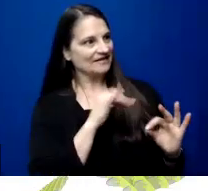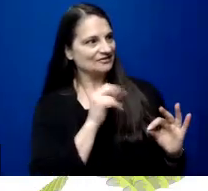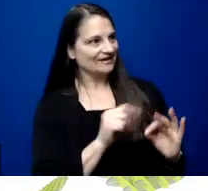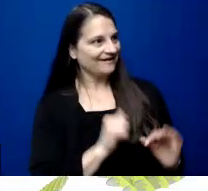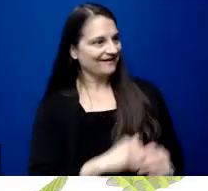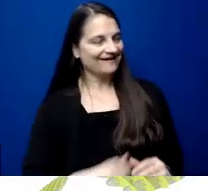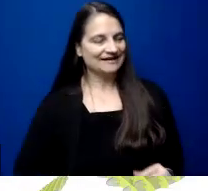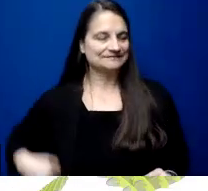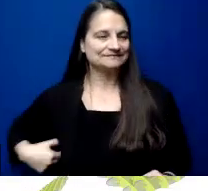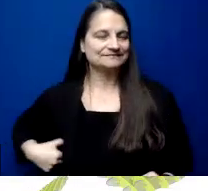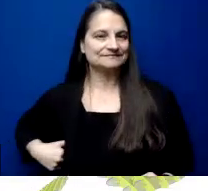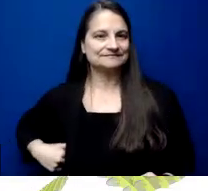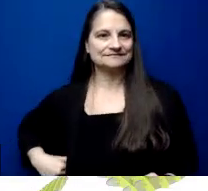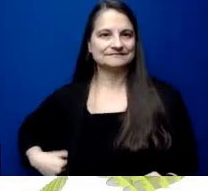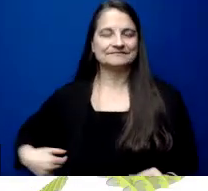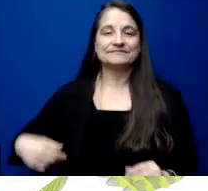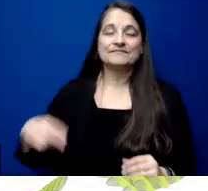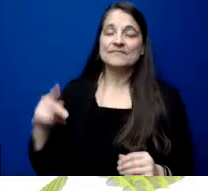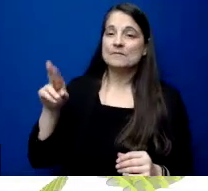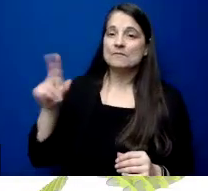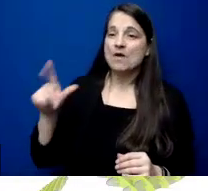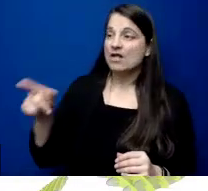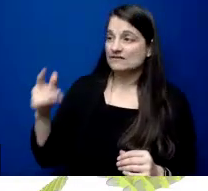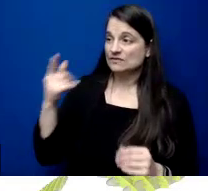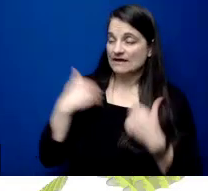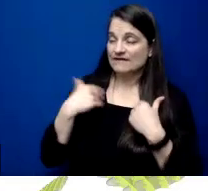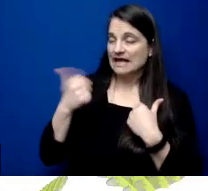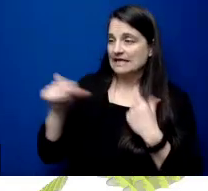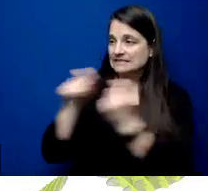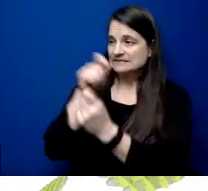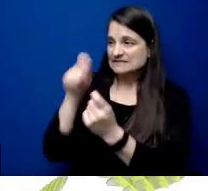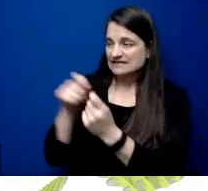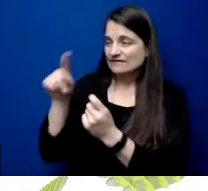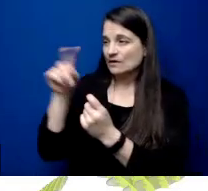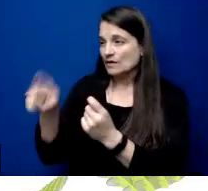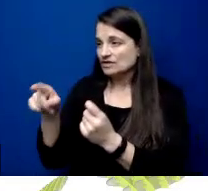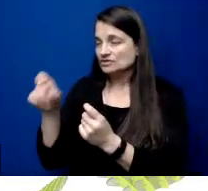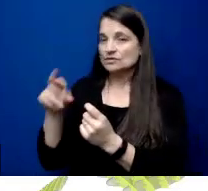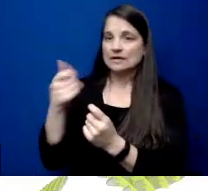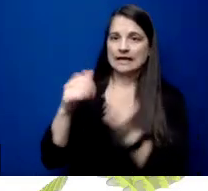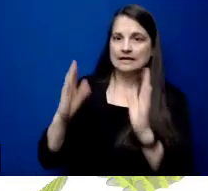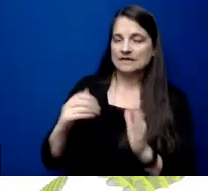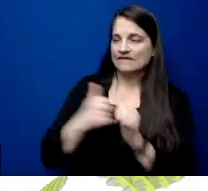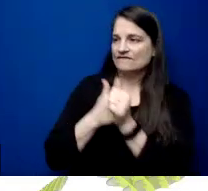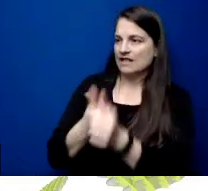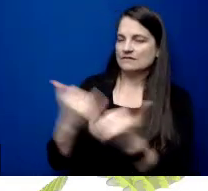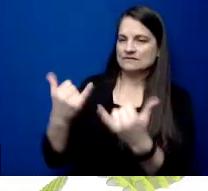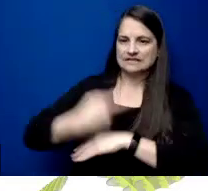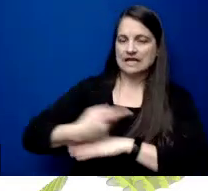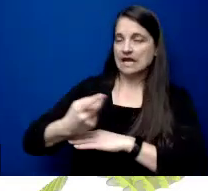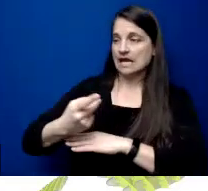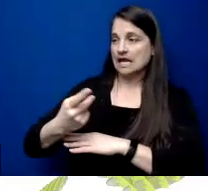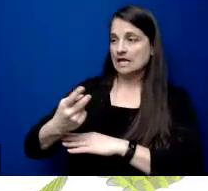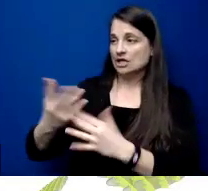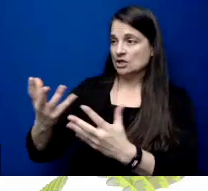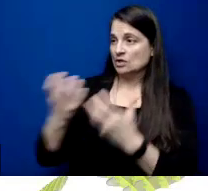if you have any specific questions or anyone following today's recording, if you have specific questions that you would